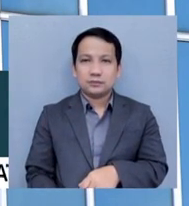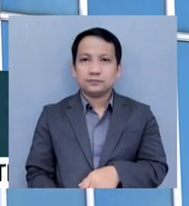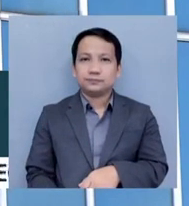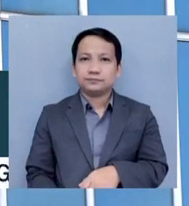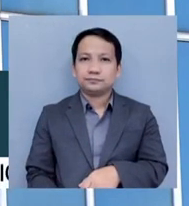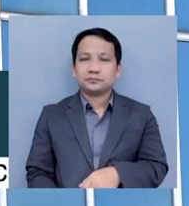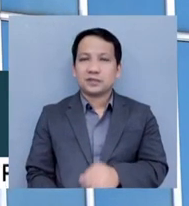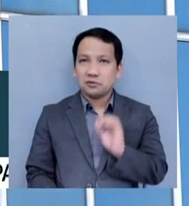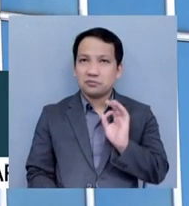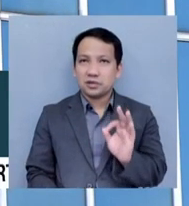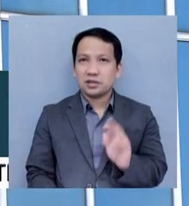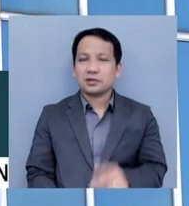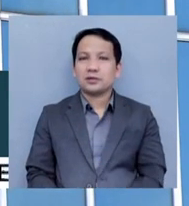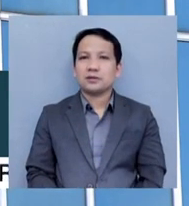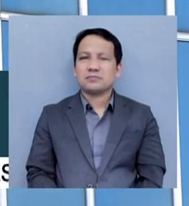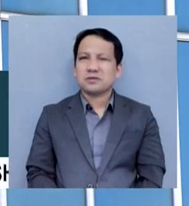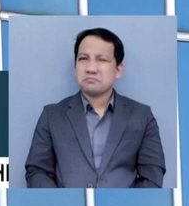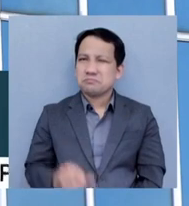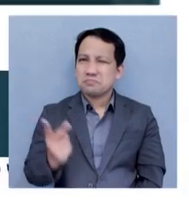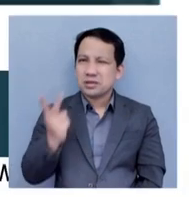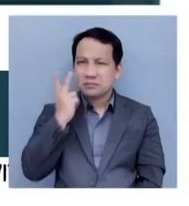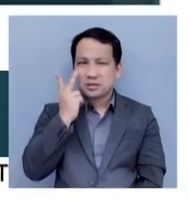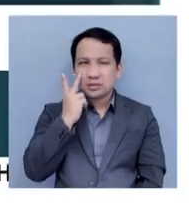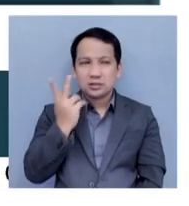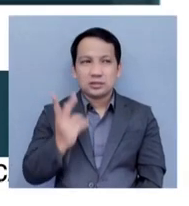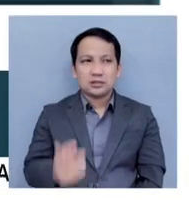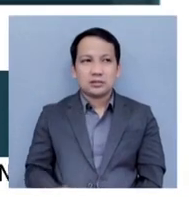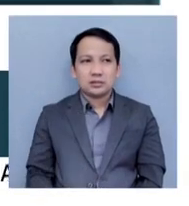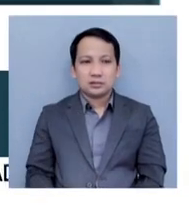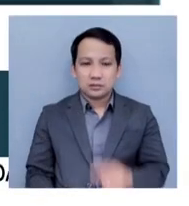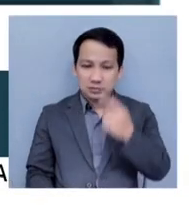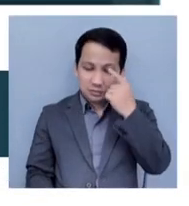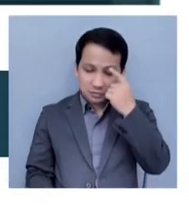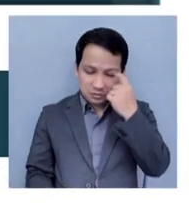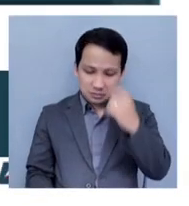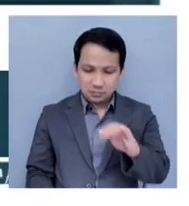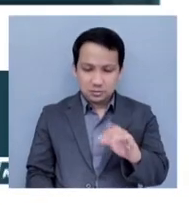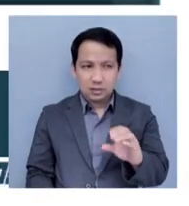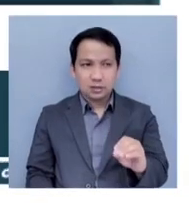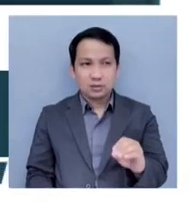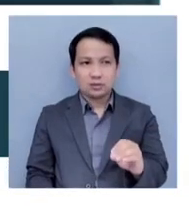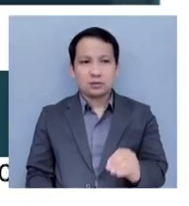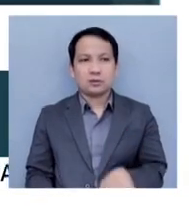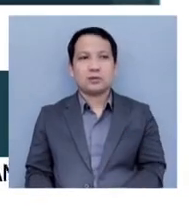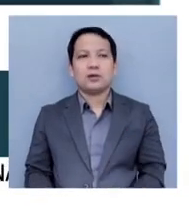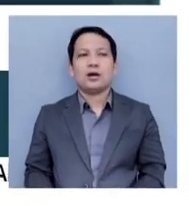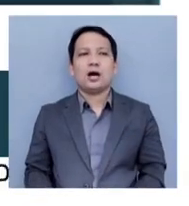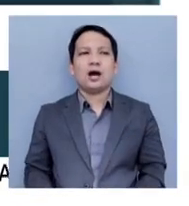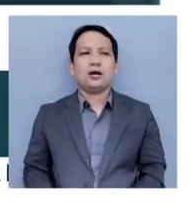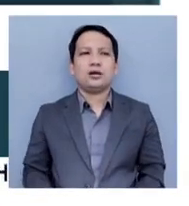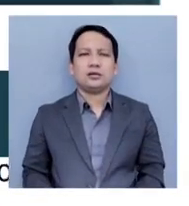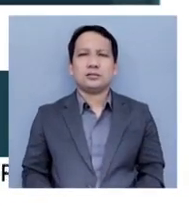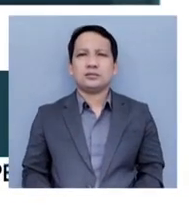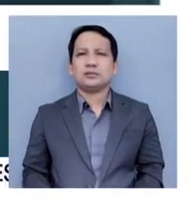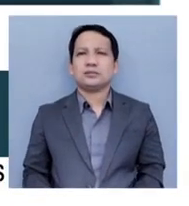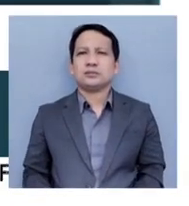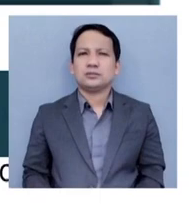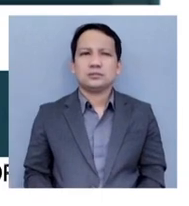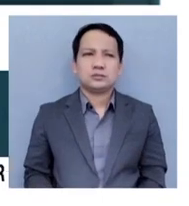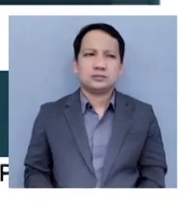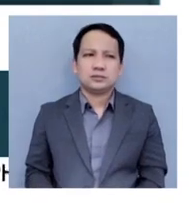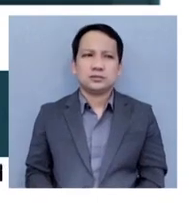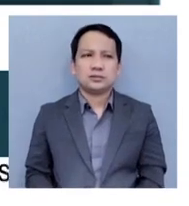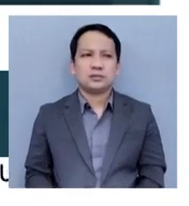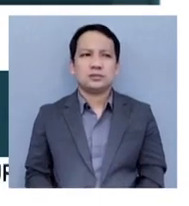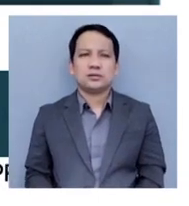Okay, it seems that Master Sergeant Mayo is getting some support here. Would you